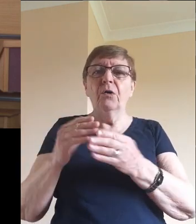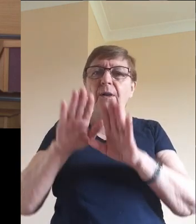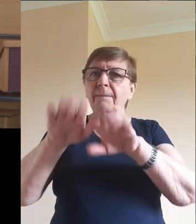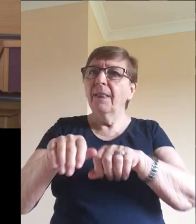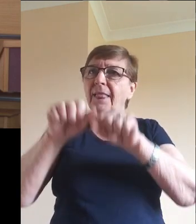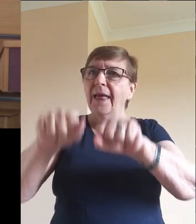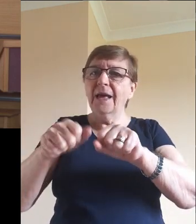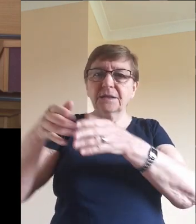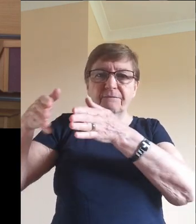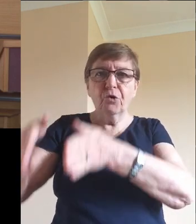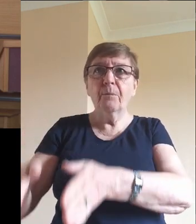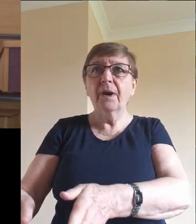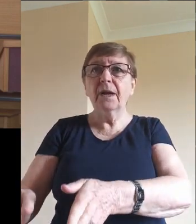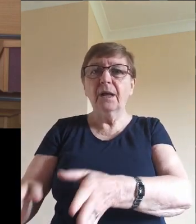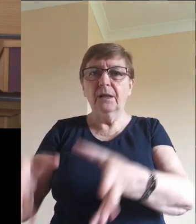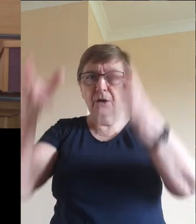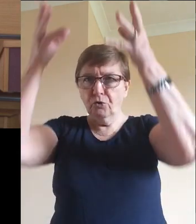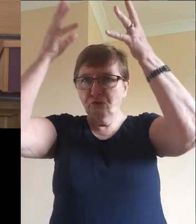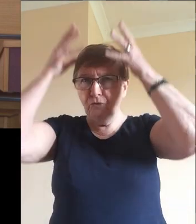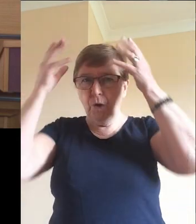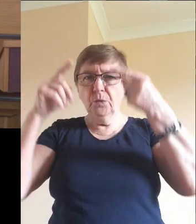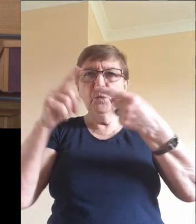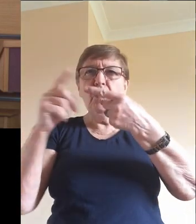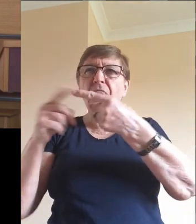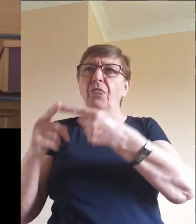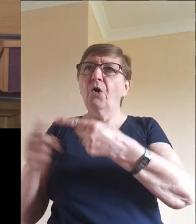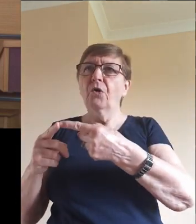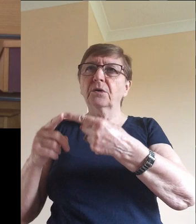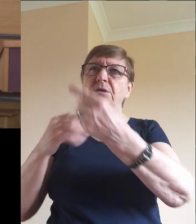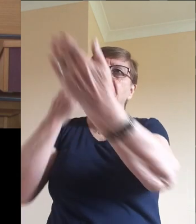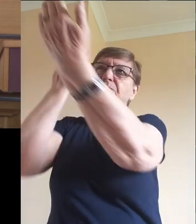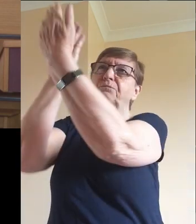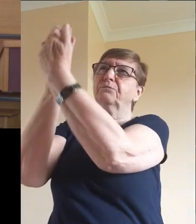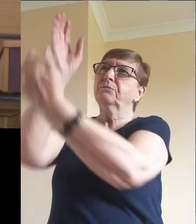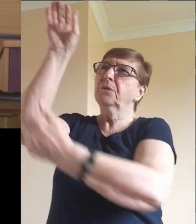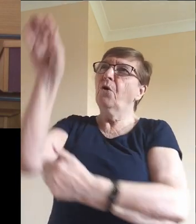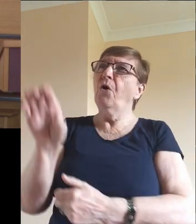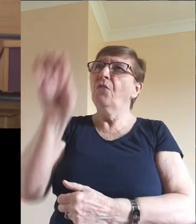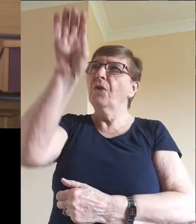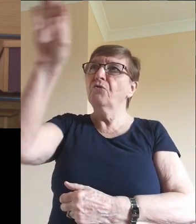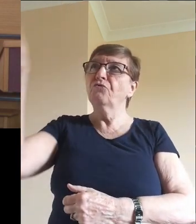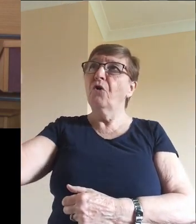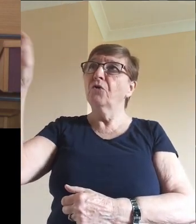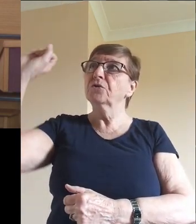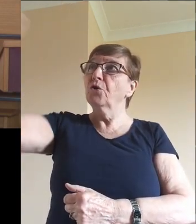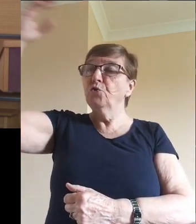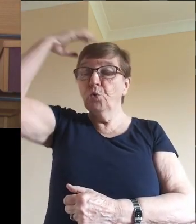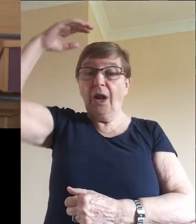burial, crowned with thorns, and lifted high in a cross, your kingdom not of this world.